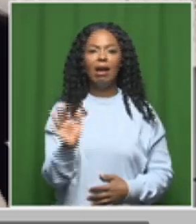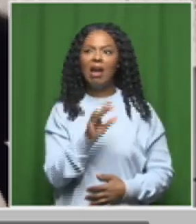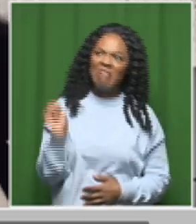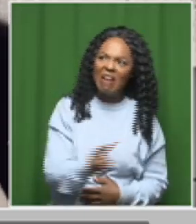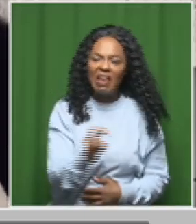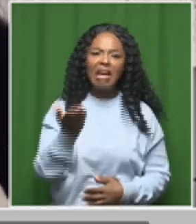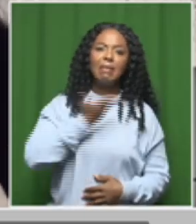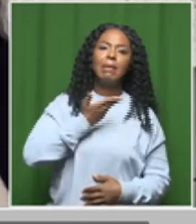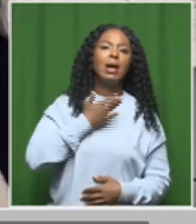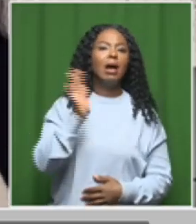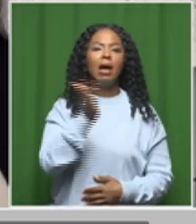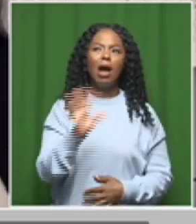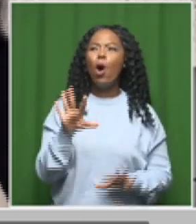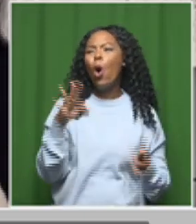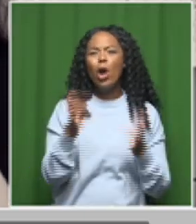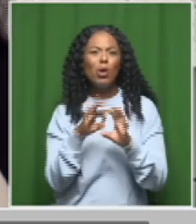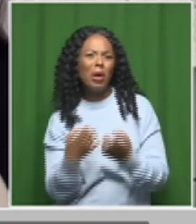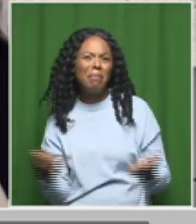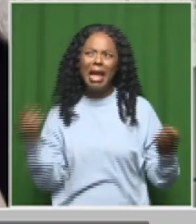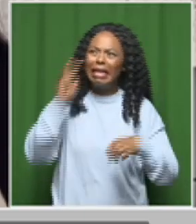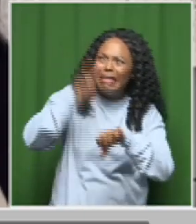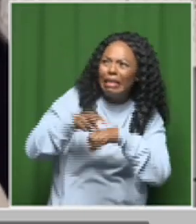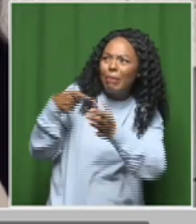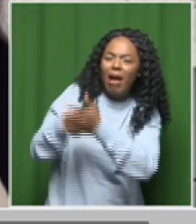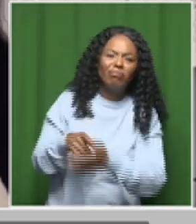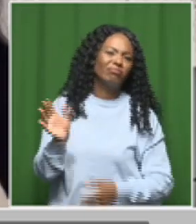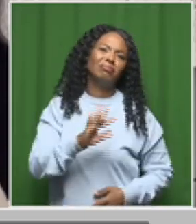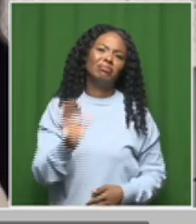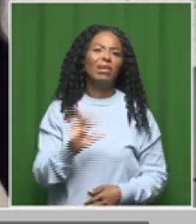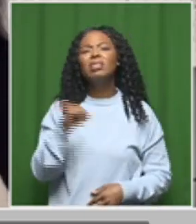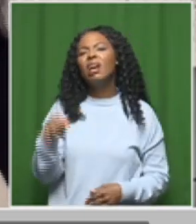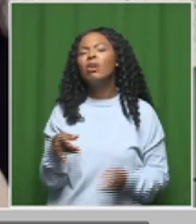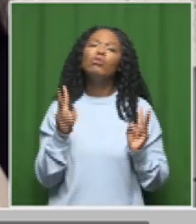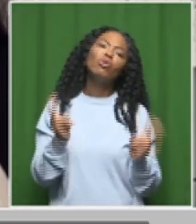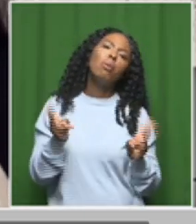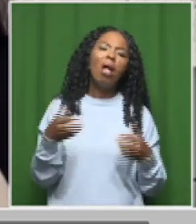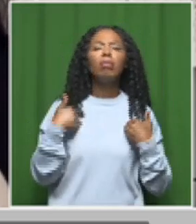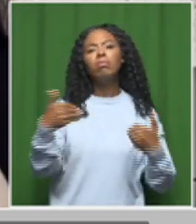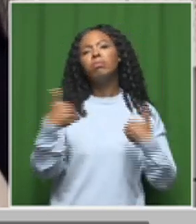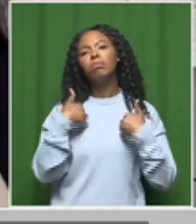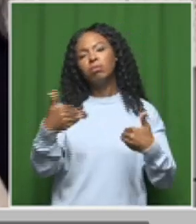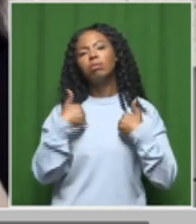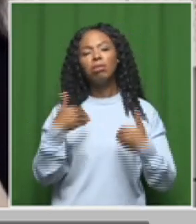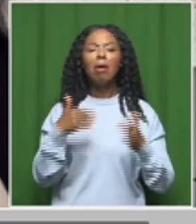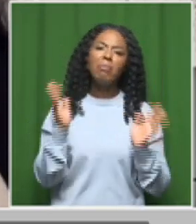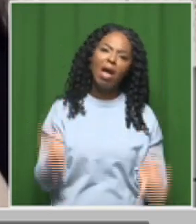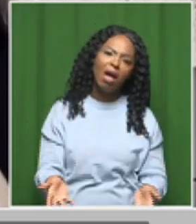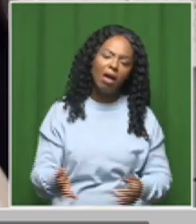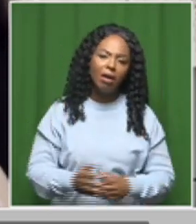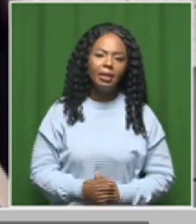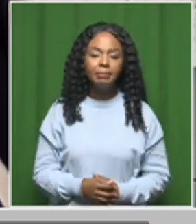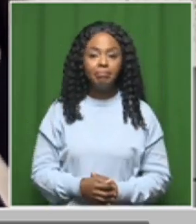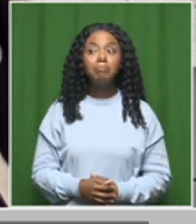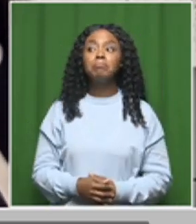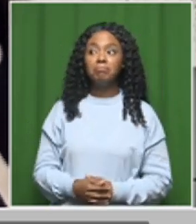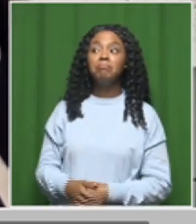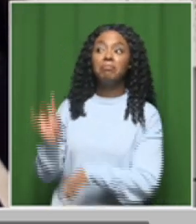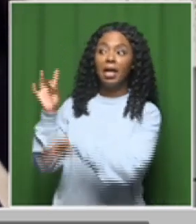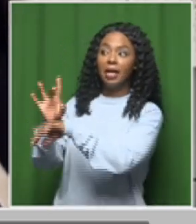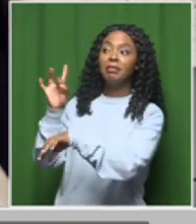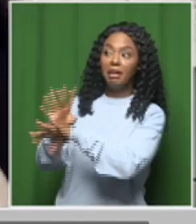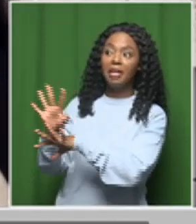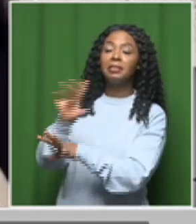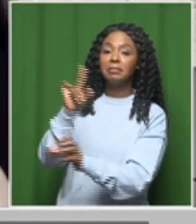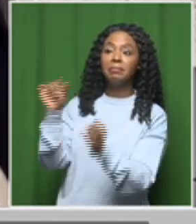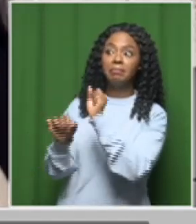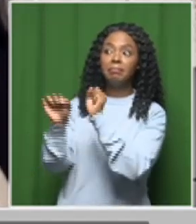any equipment in order to be physically active. Well, Sanele, some good advice, and that's where we're going to leave it on that tip.